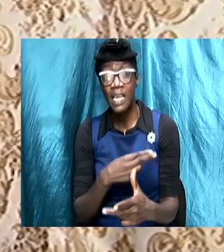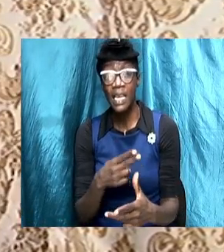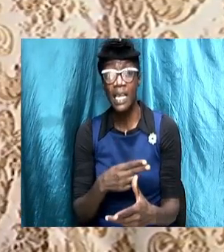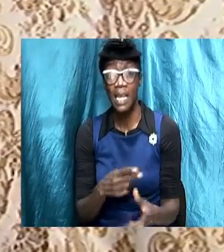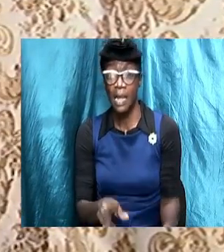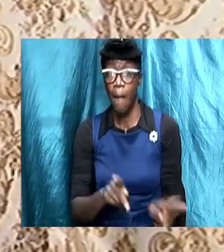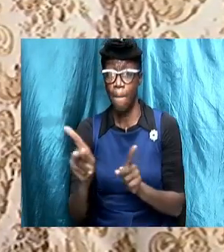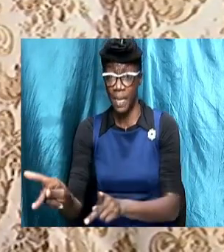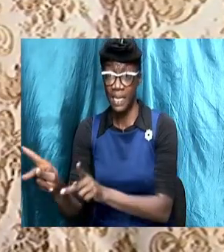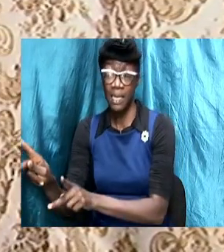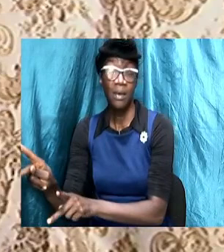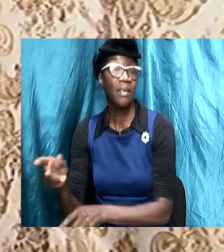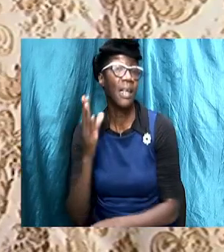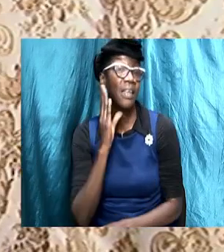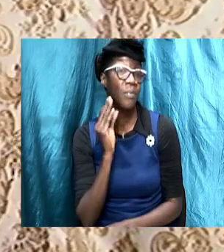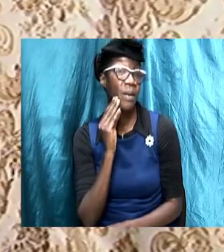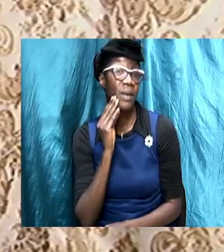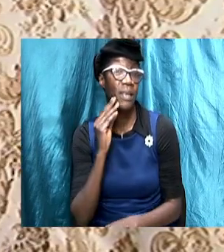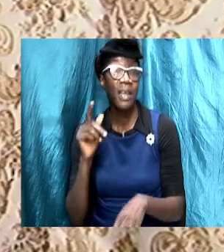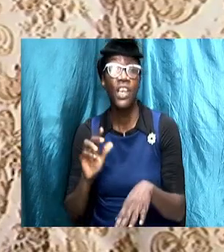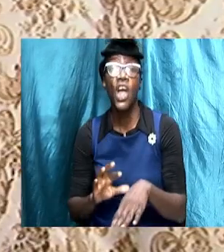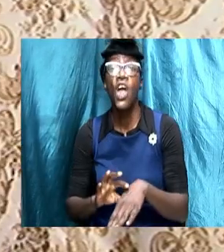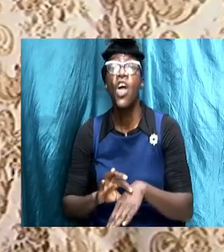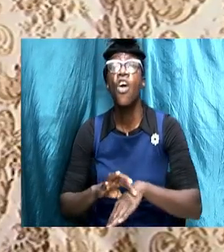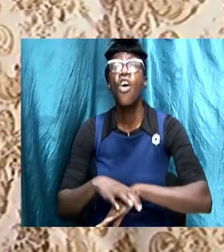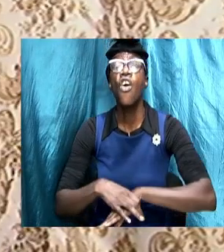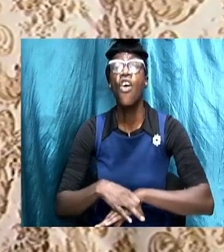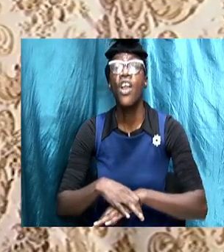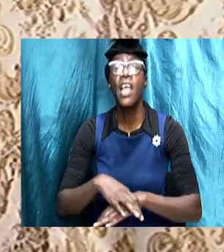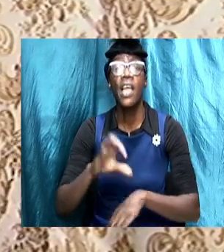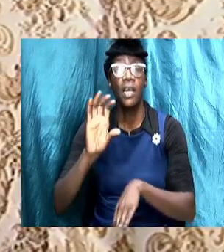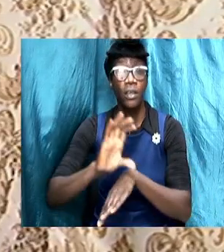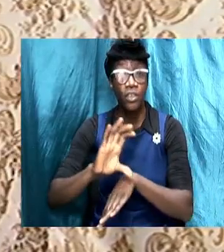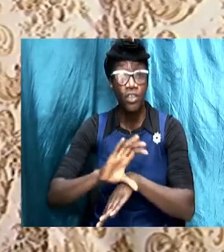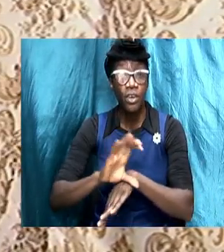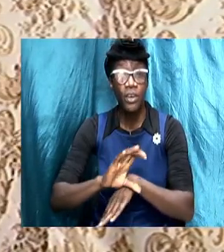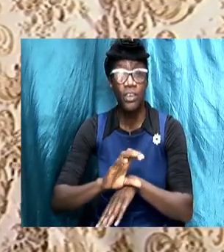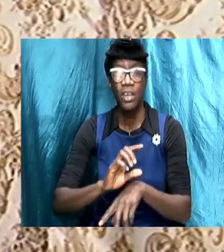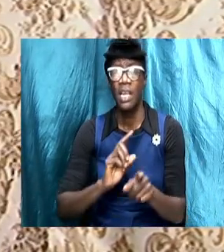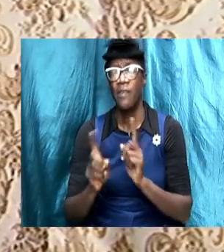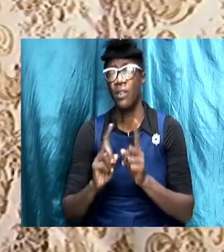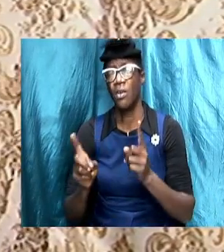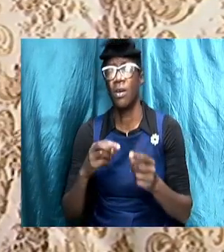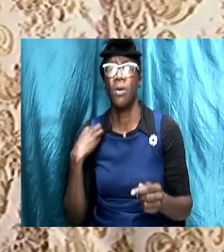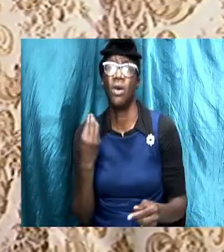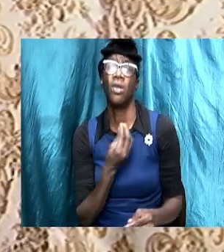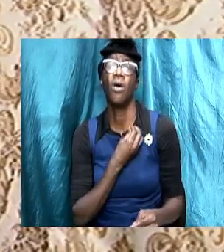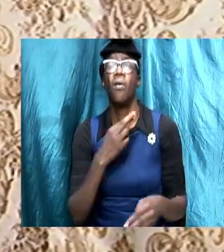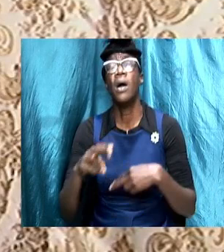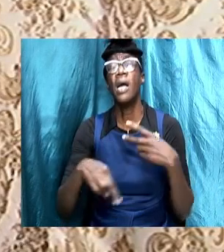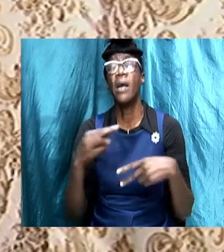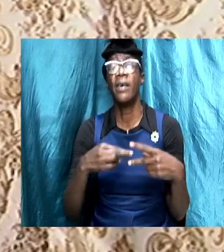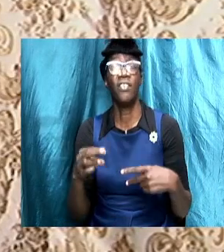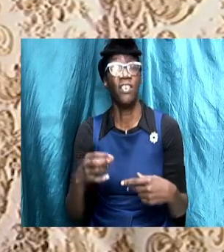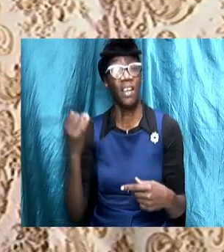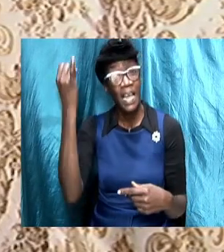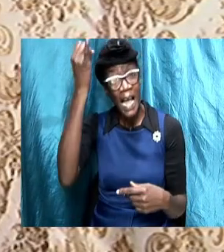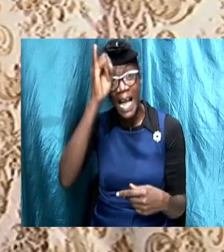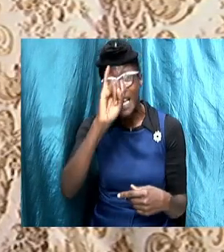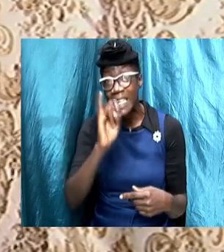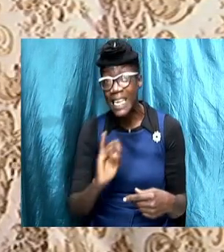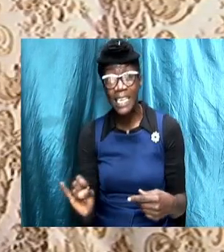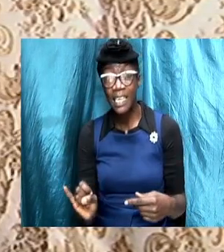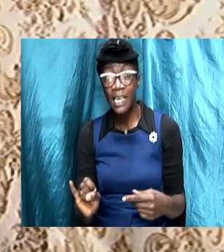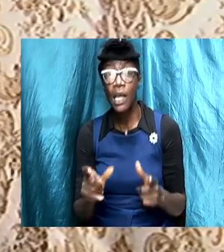experience and the early church. Because if we're going to talk about our heritage or talk about our identity, amen, we want to look back at where it